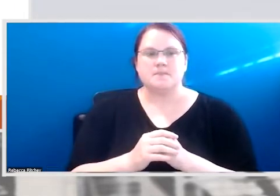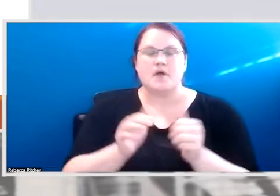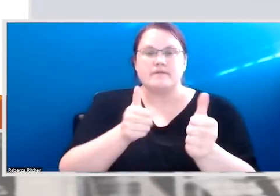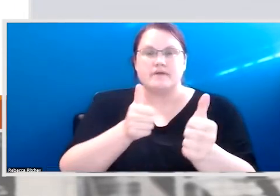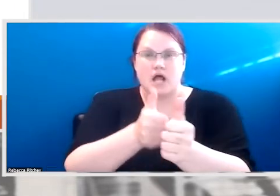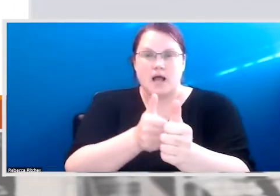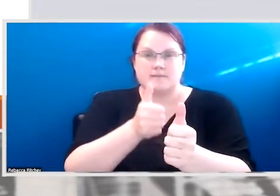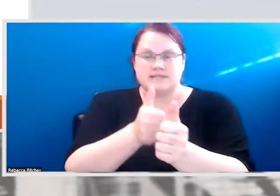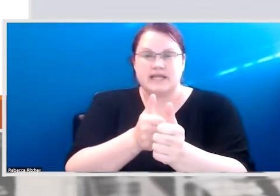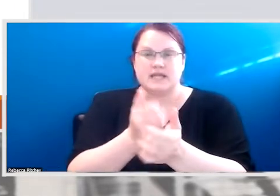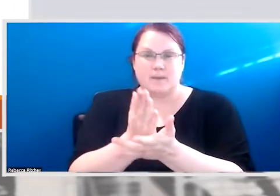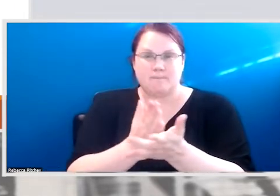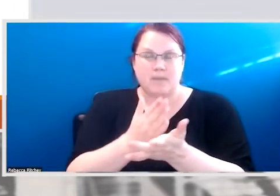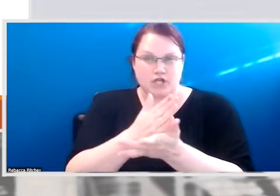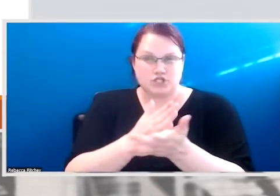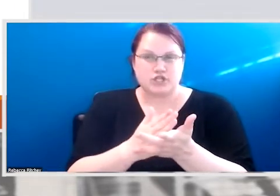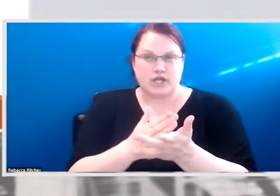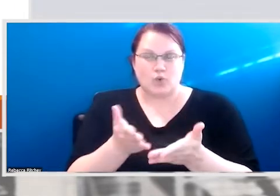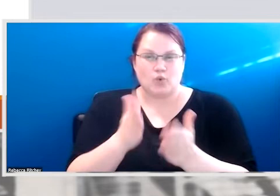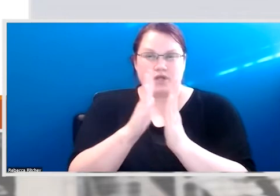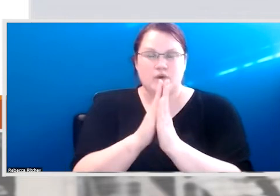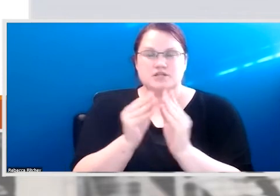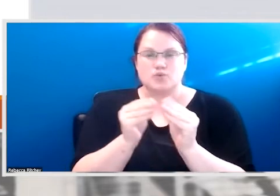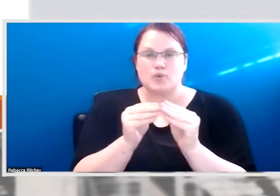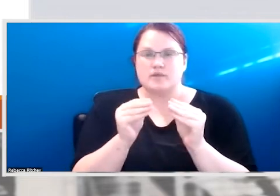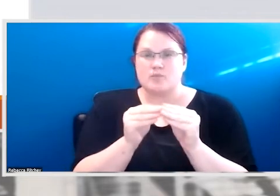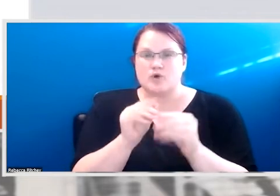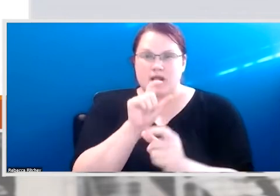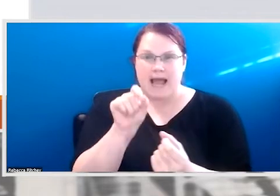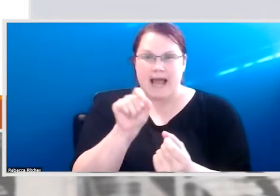budget request with a more accurate funding